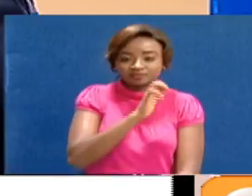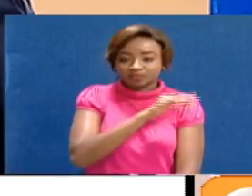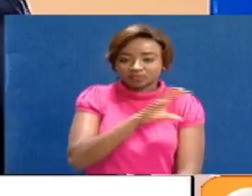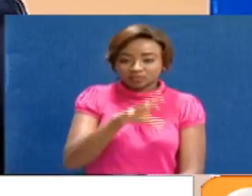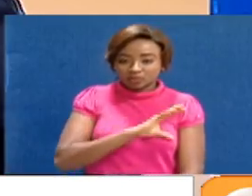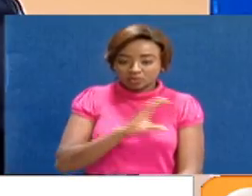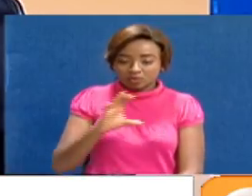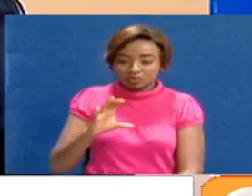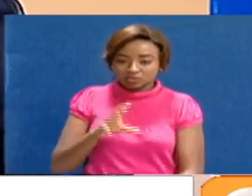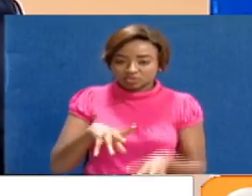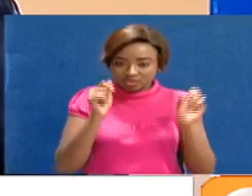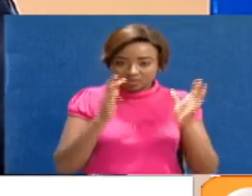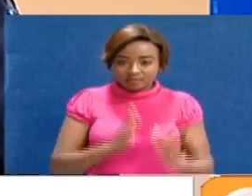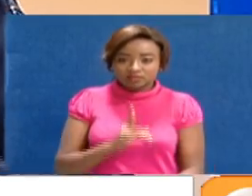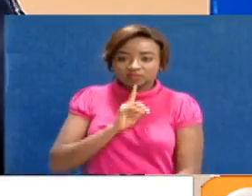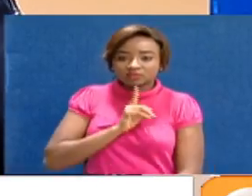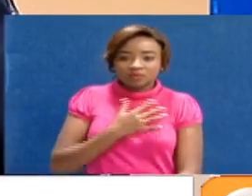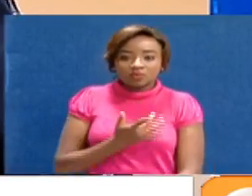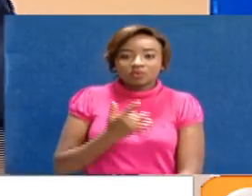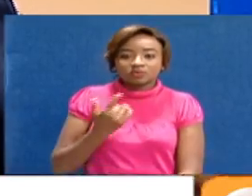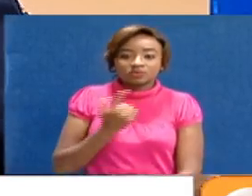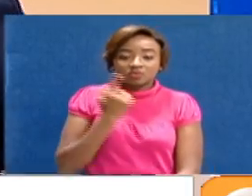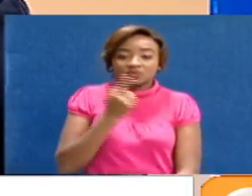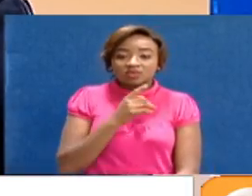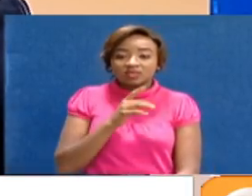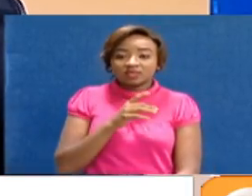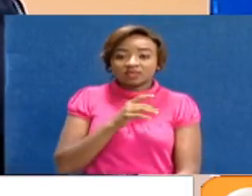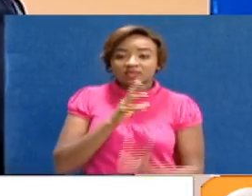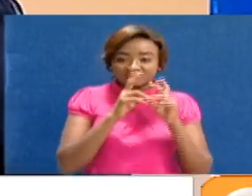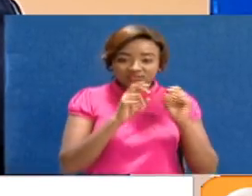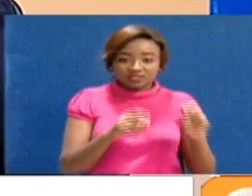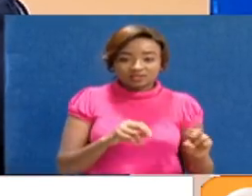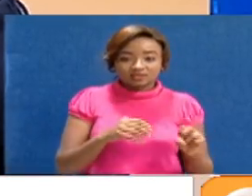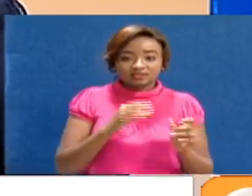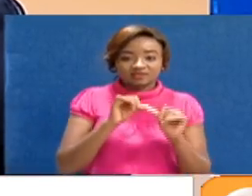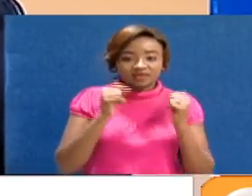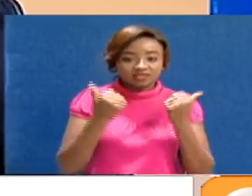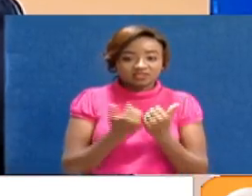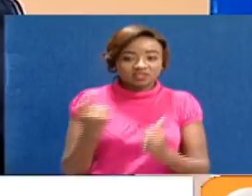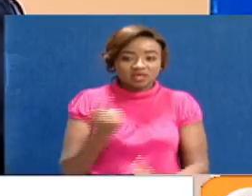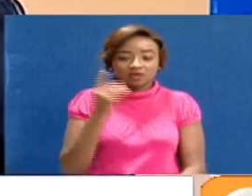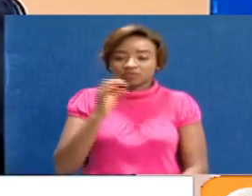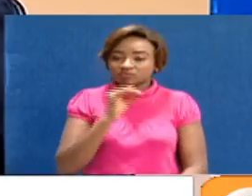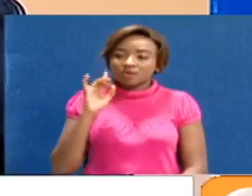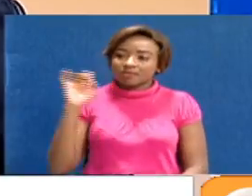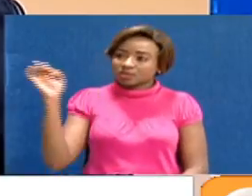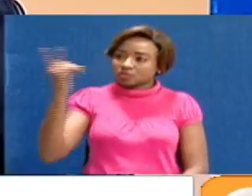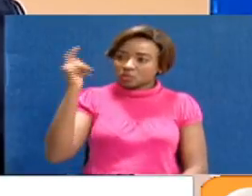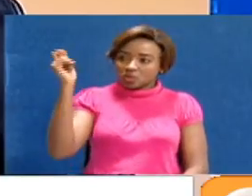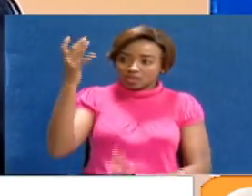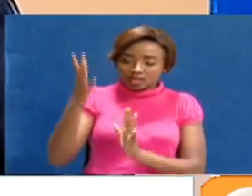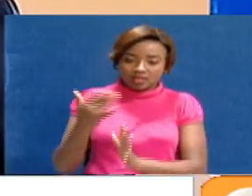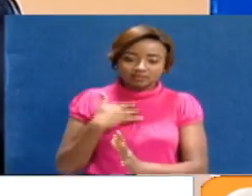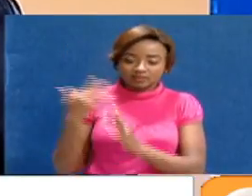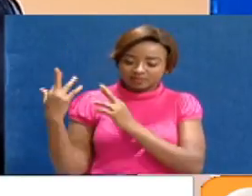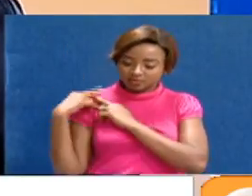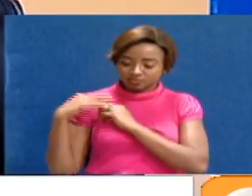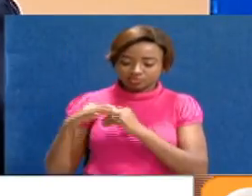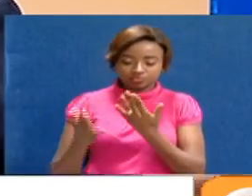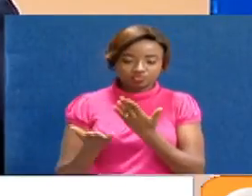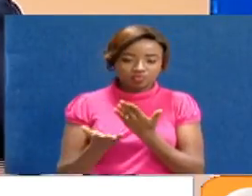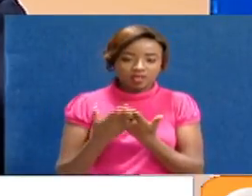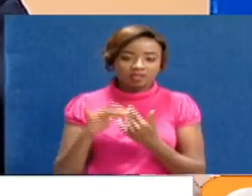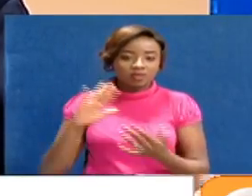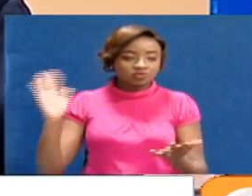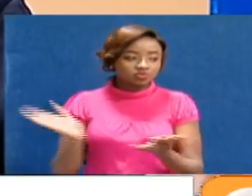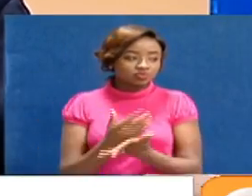not just the investigative agencies, the DPP and the judiciary. Even all Kenyans have got a role to play in ending corruption.